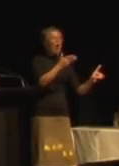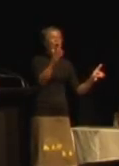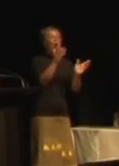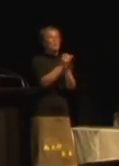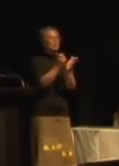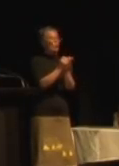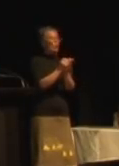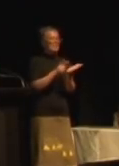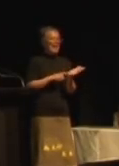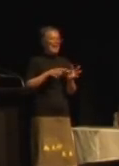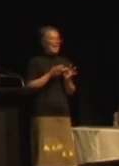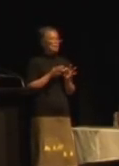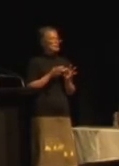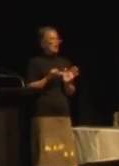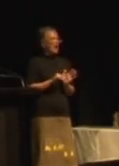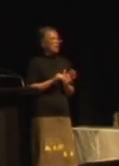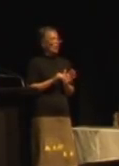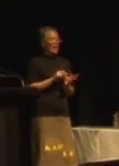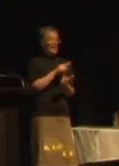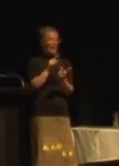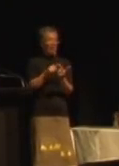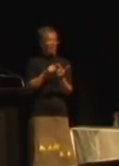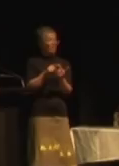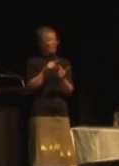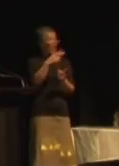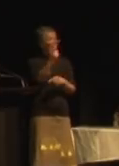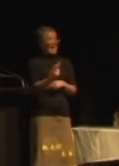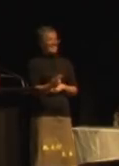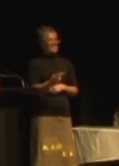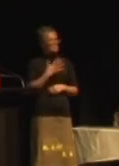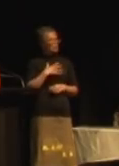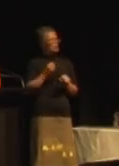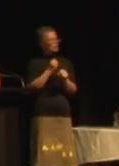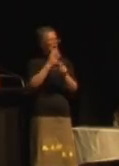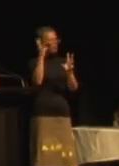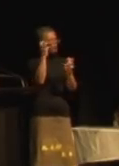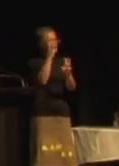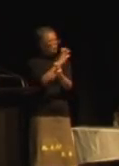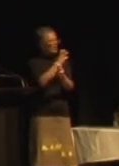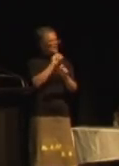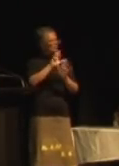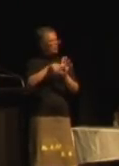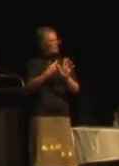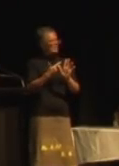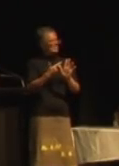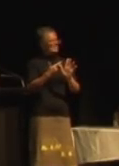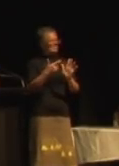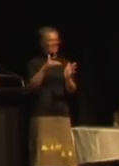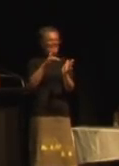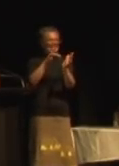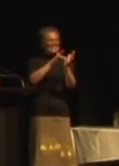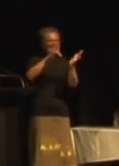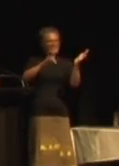laboratory hardware, an artist and maker who's looking to make weird projects that can only really live on the decentralized web and